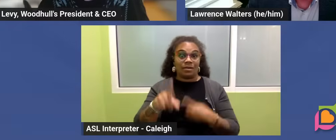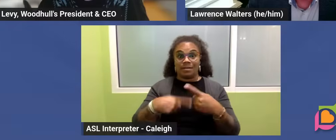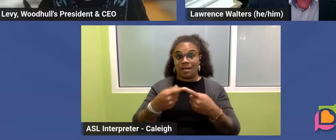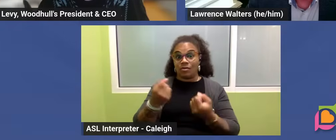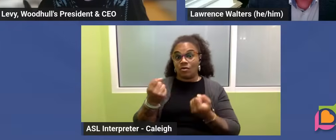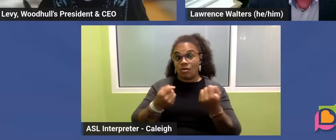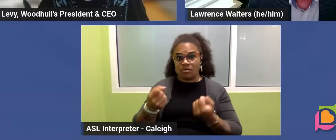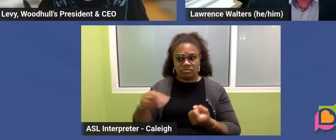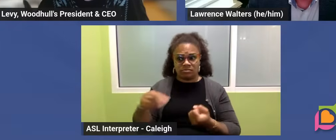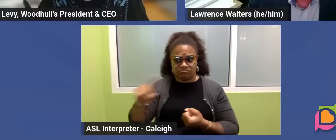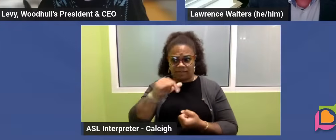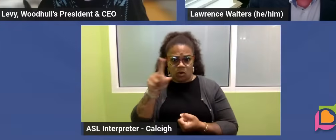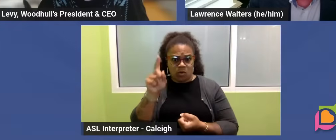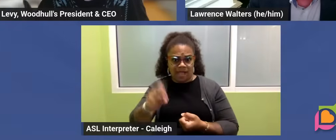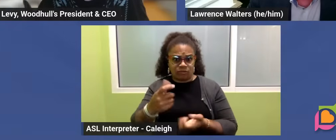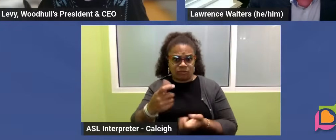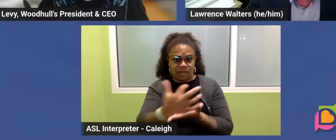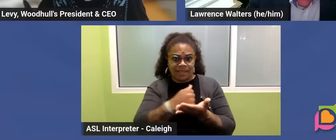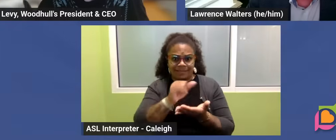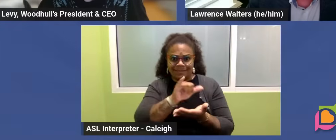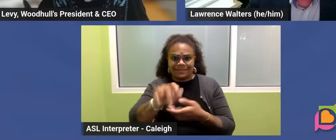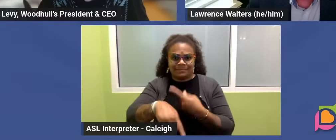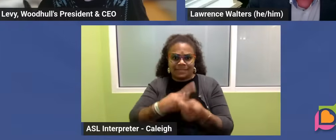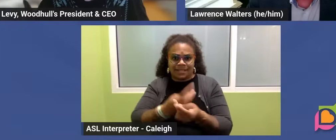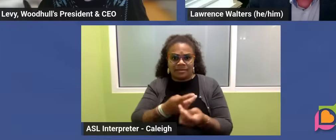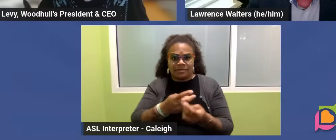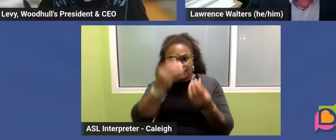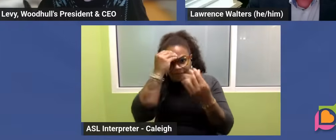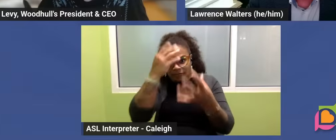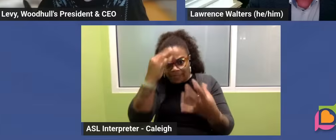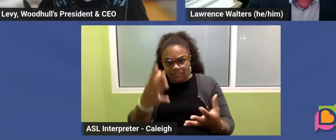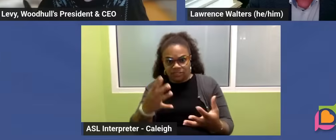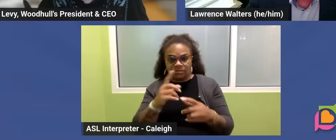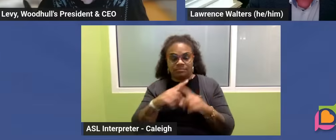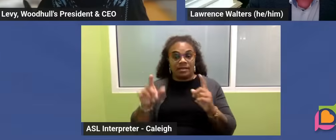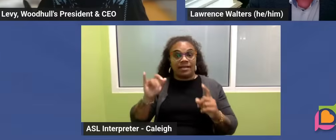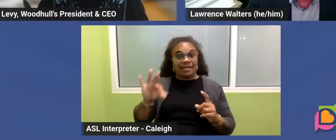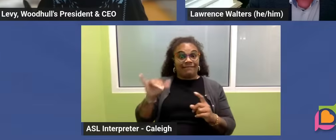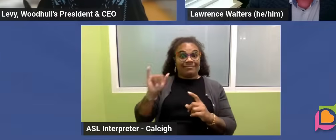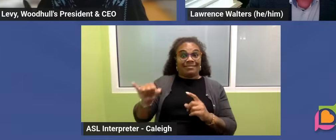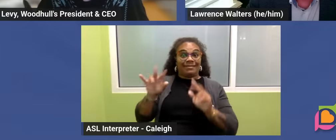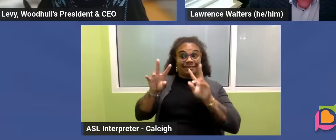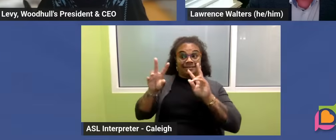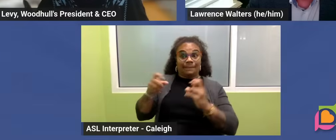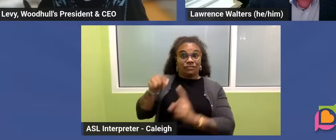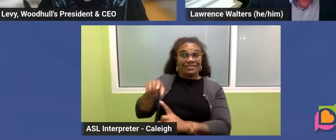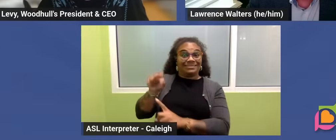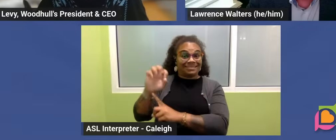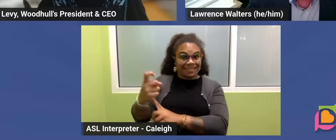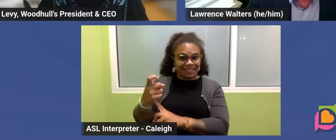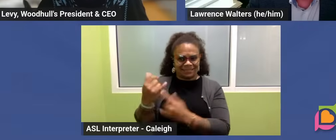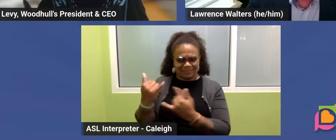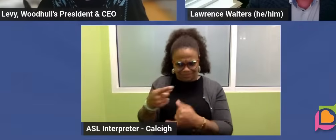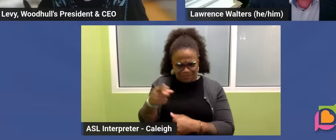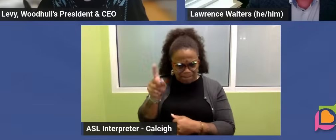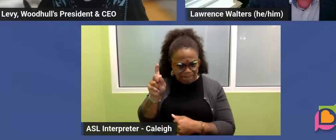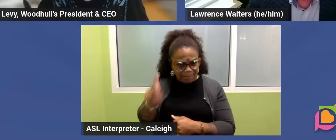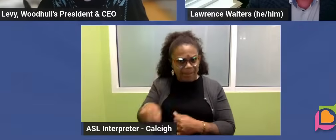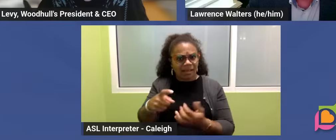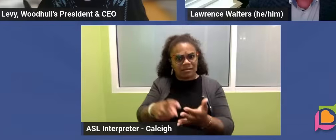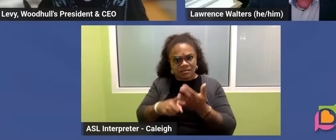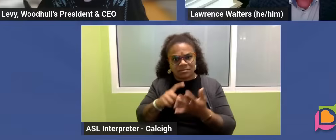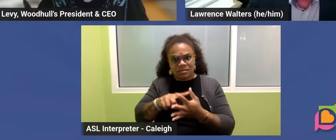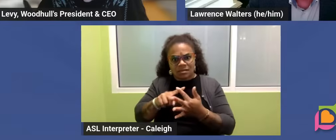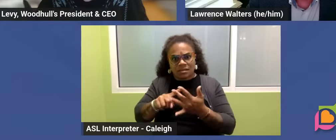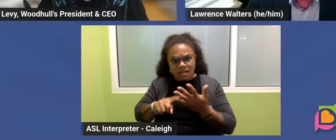these records and maintain these records. It's only when the subject is sex that you have to compile all these records